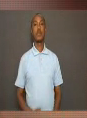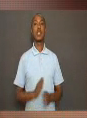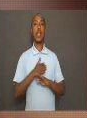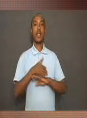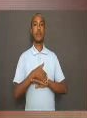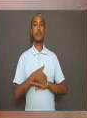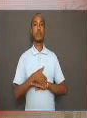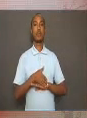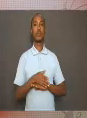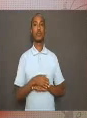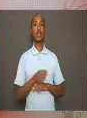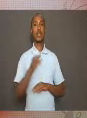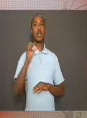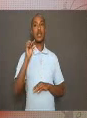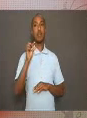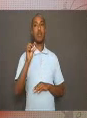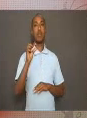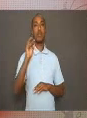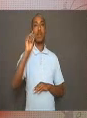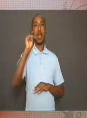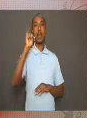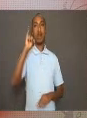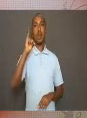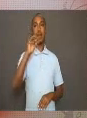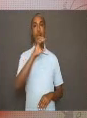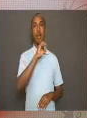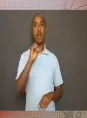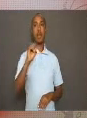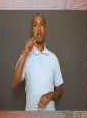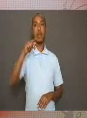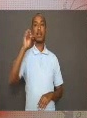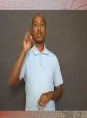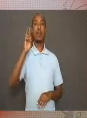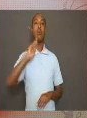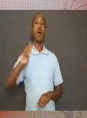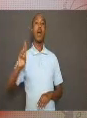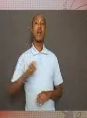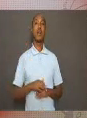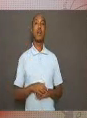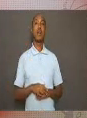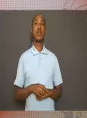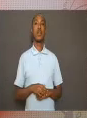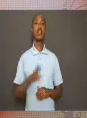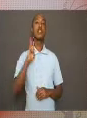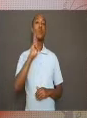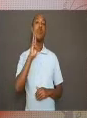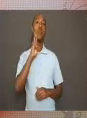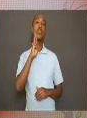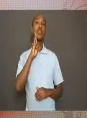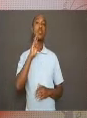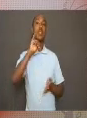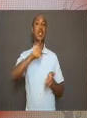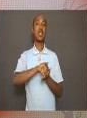Then the tip of a nichrome or platinum wire is dipped into the moist